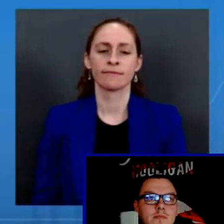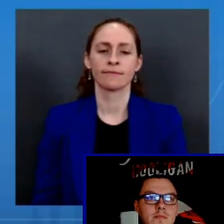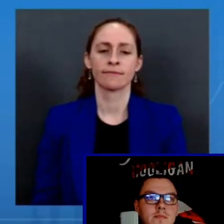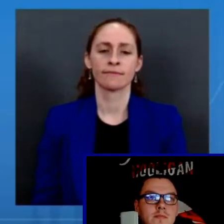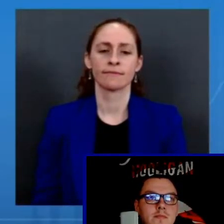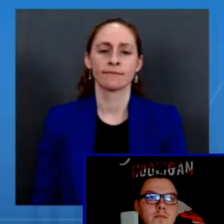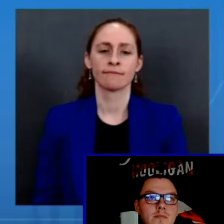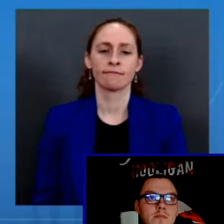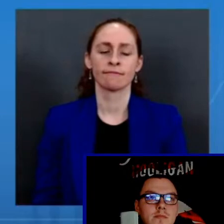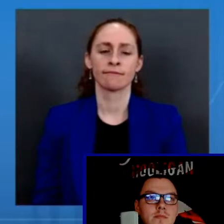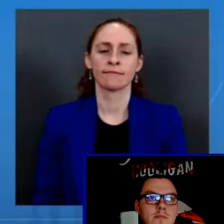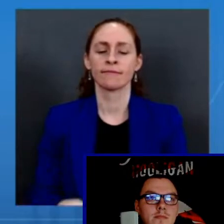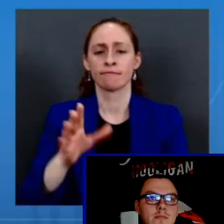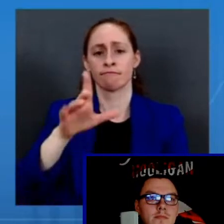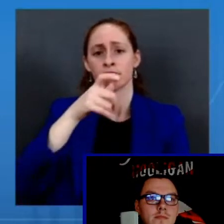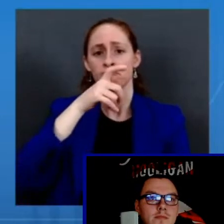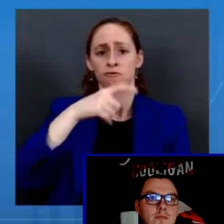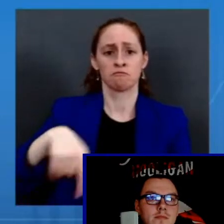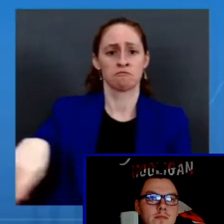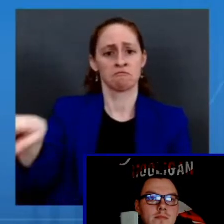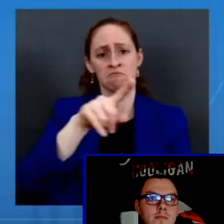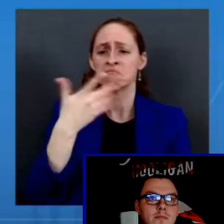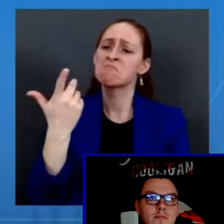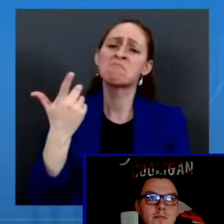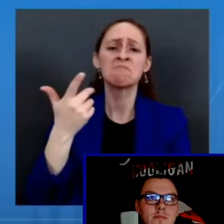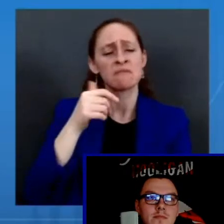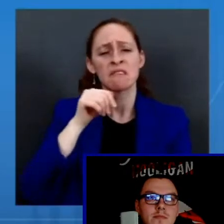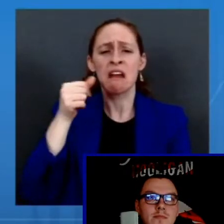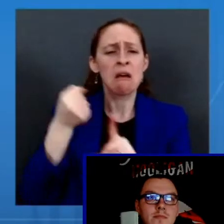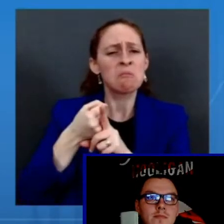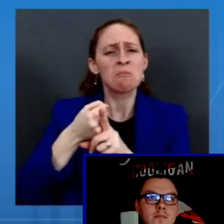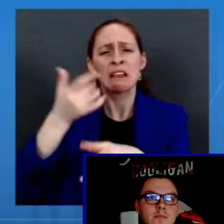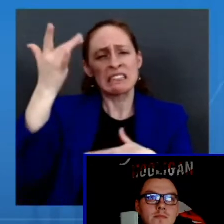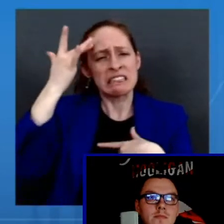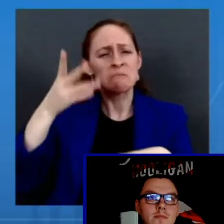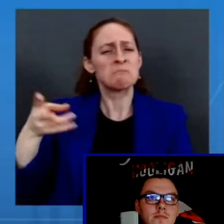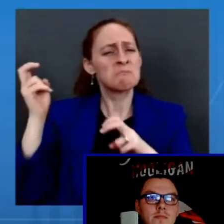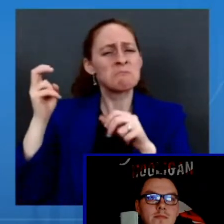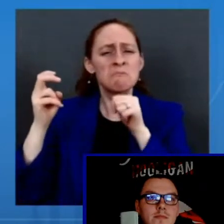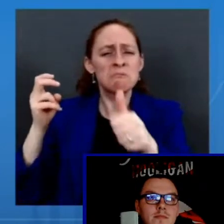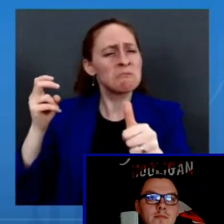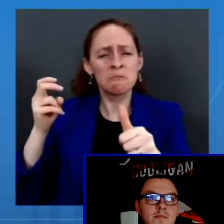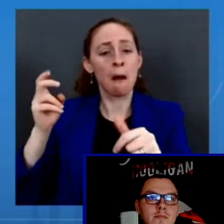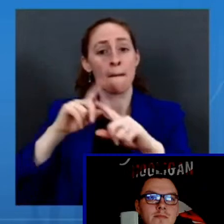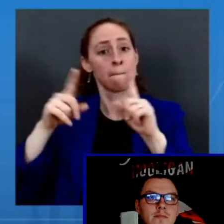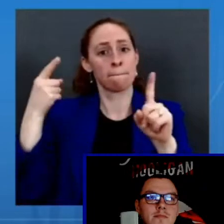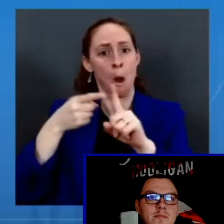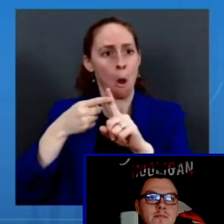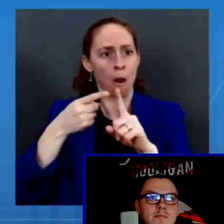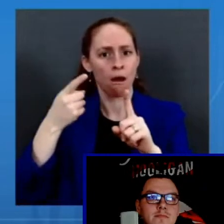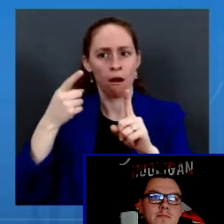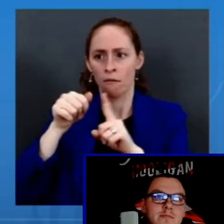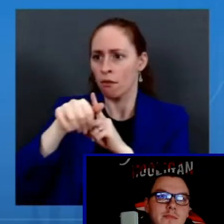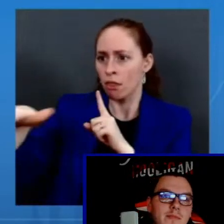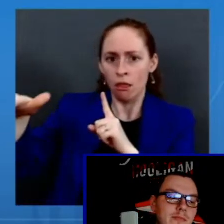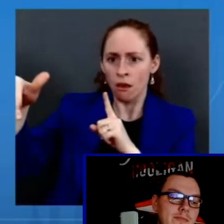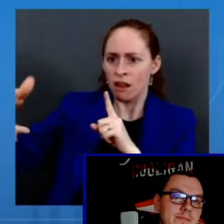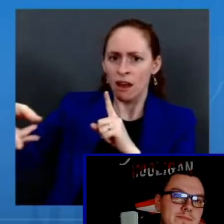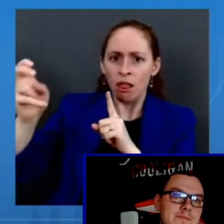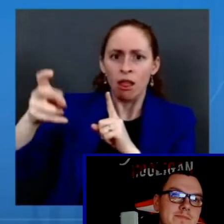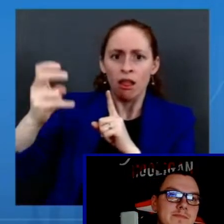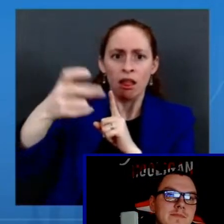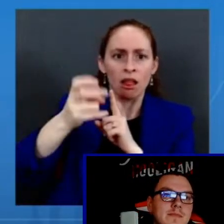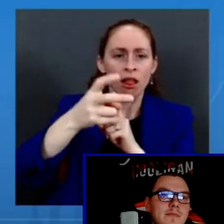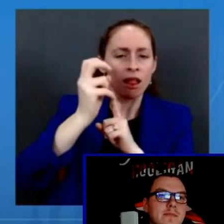the fact that you have so many more cases might actually obviate the effect of it being